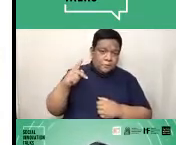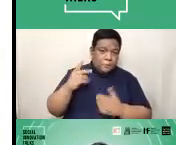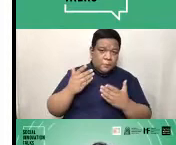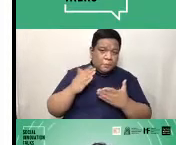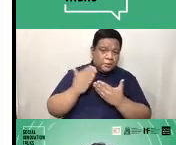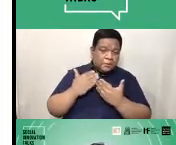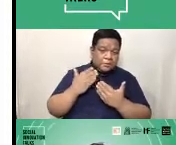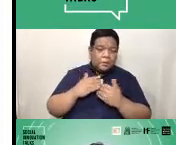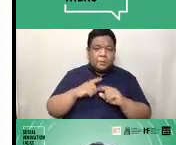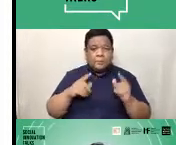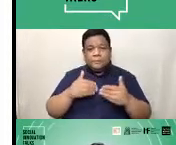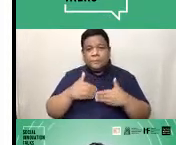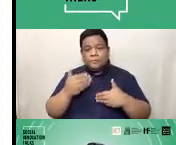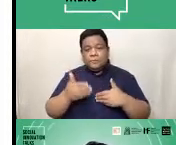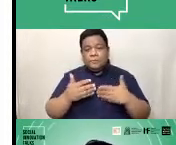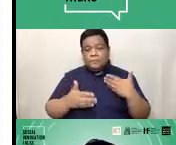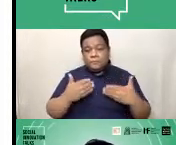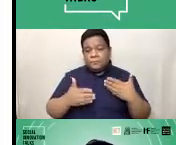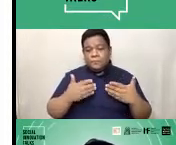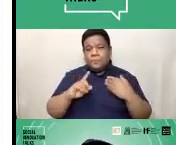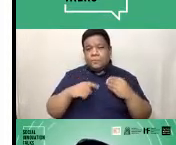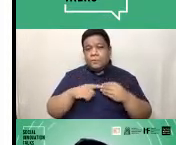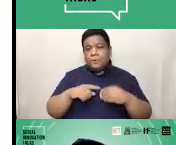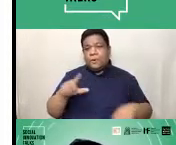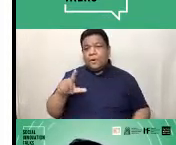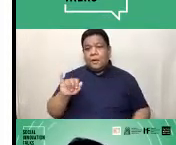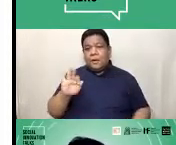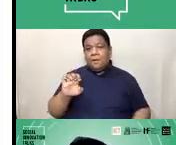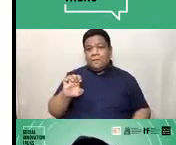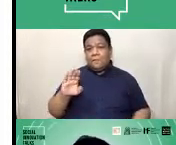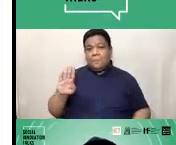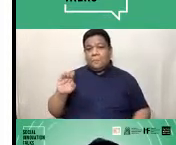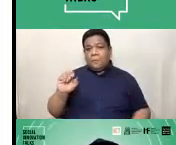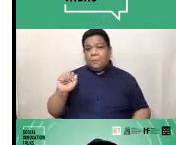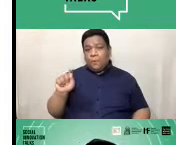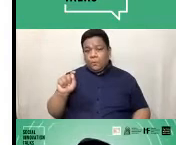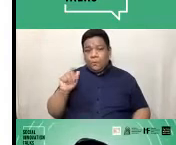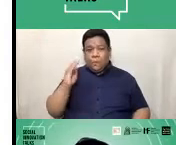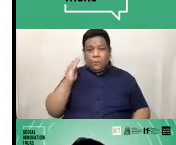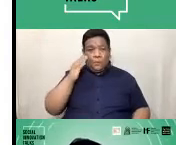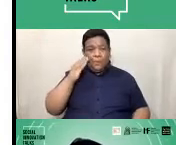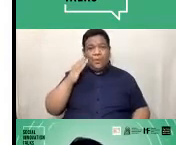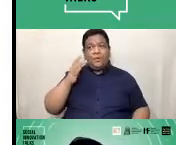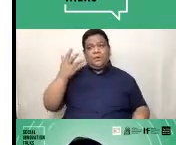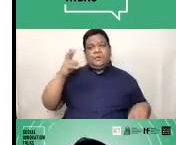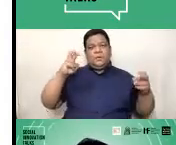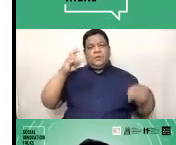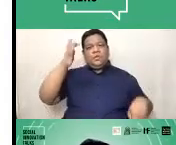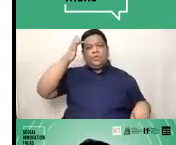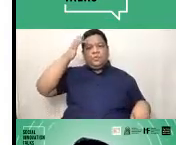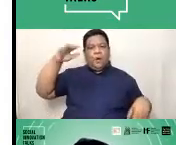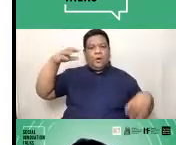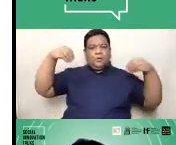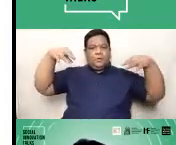for um, a light bulb. So I'm sure you've seen smart street lamps, right? Those that turn automatically on and